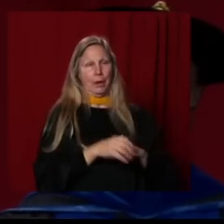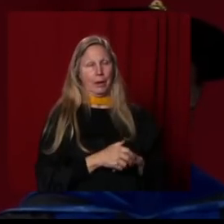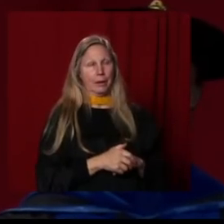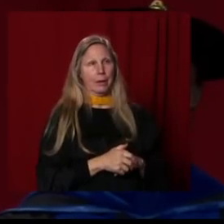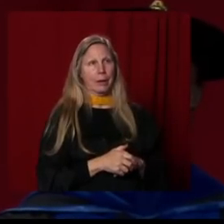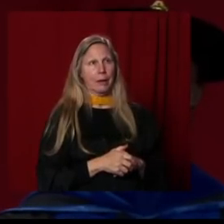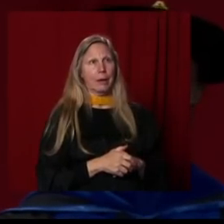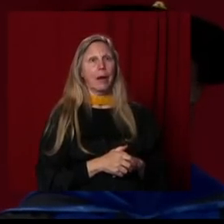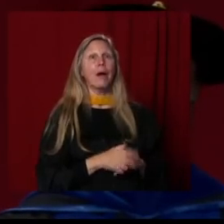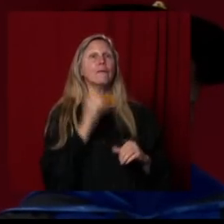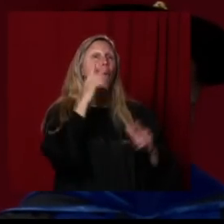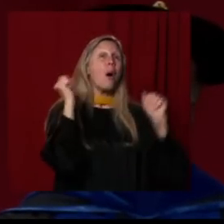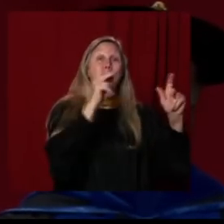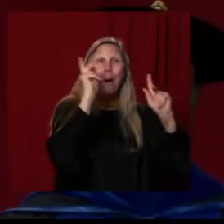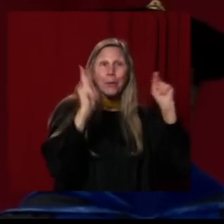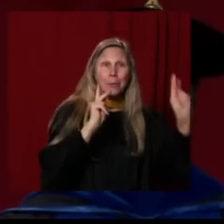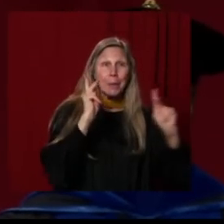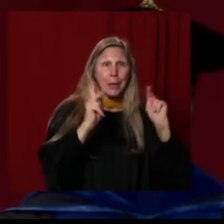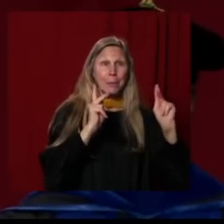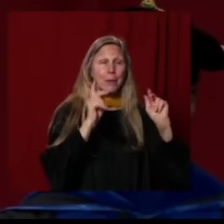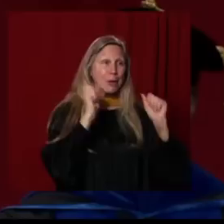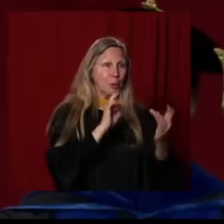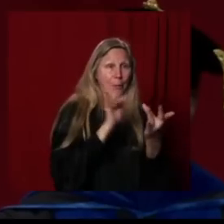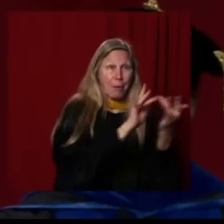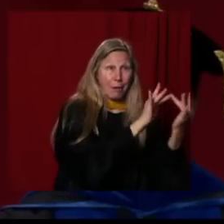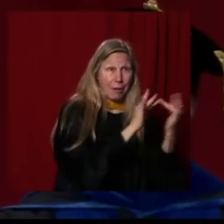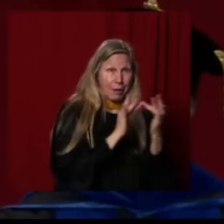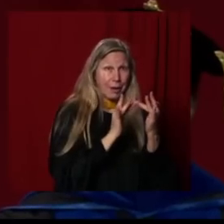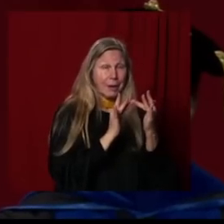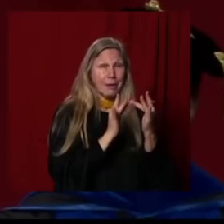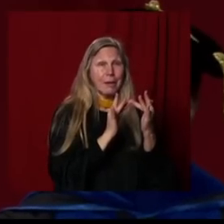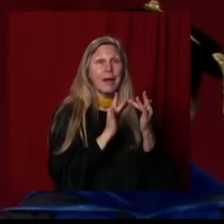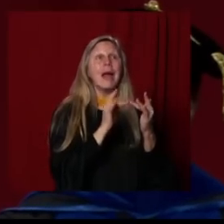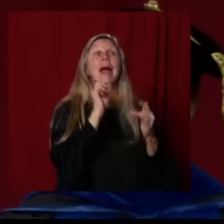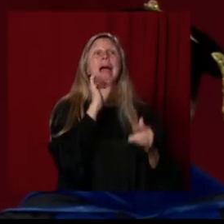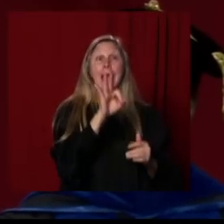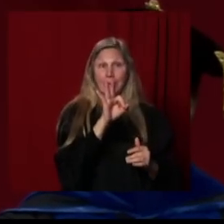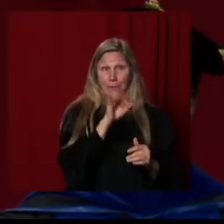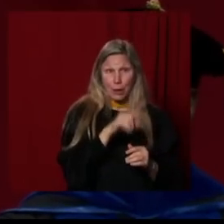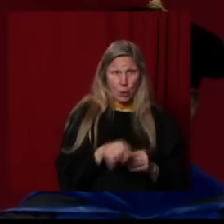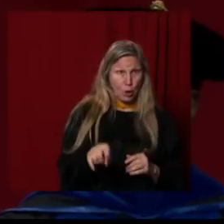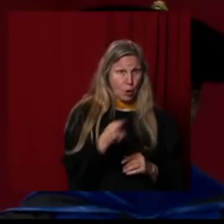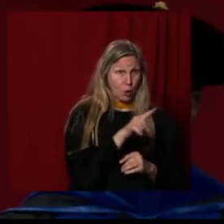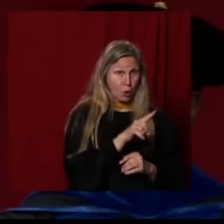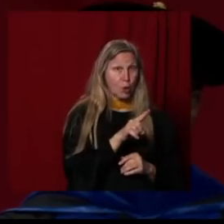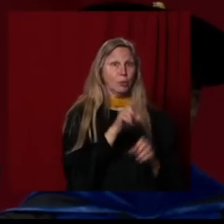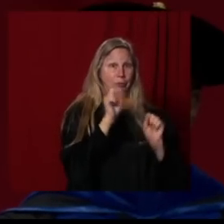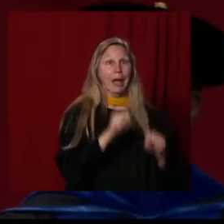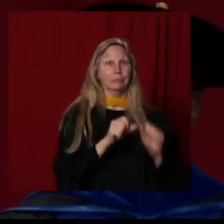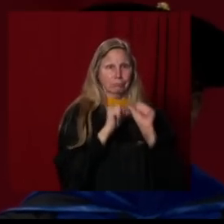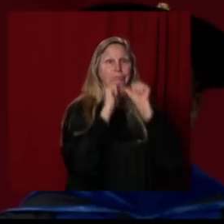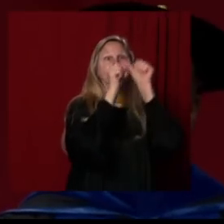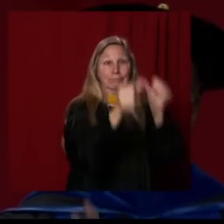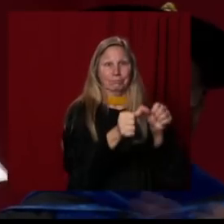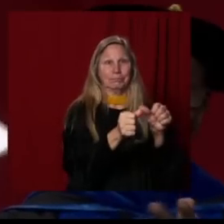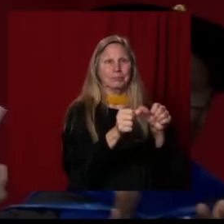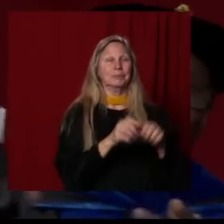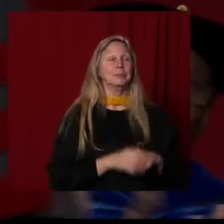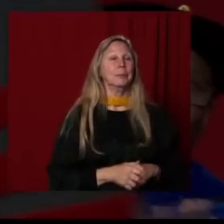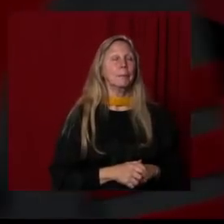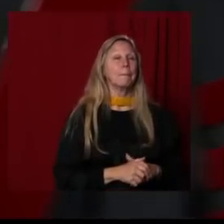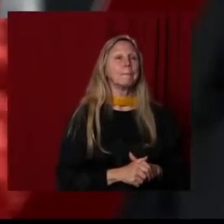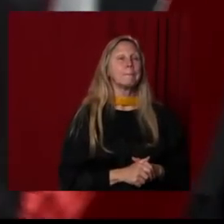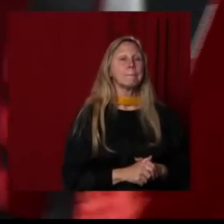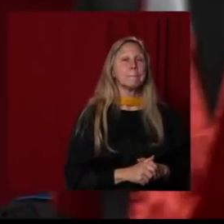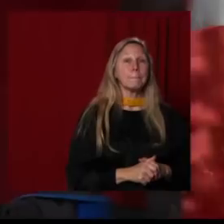to all the people you can, as long as you ever can. Thank you.